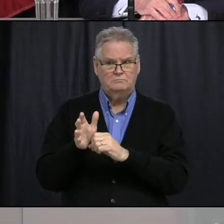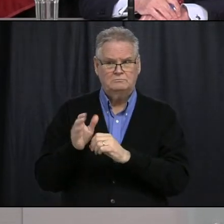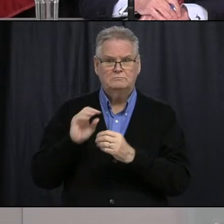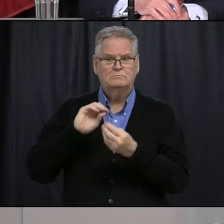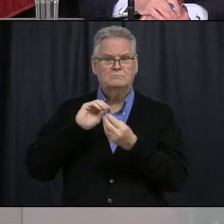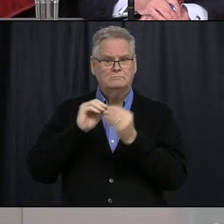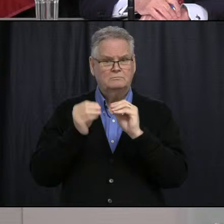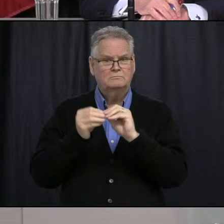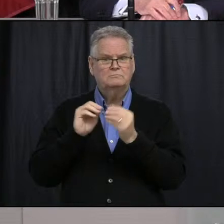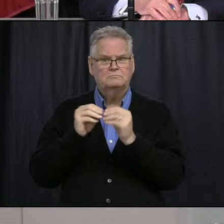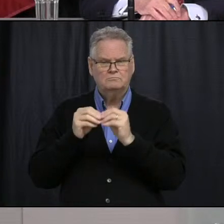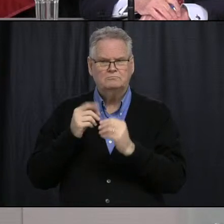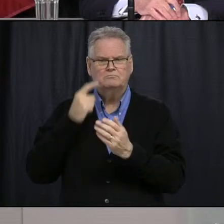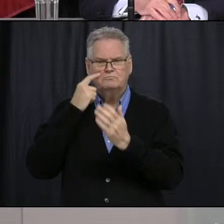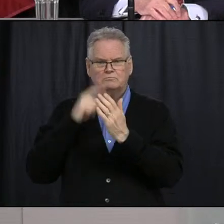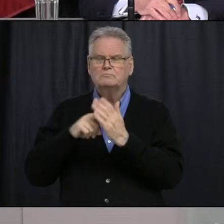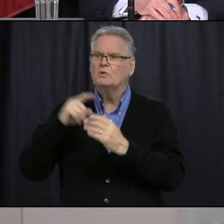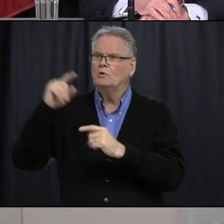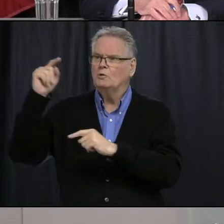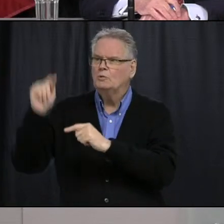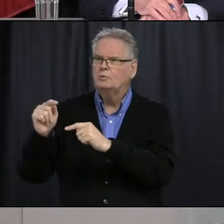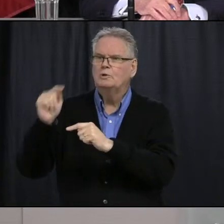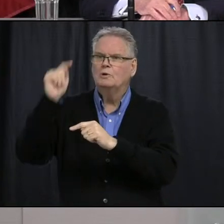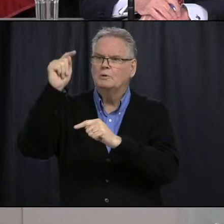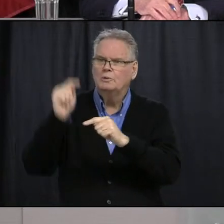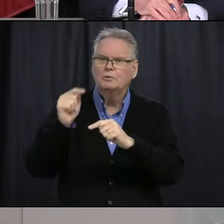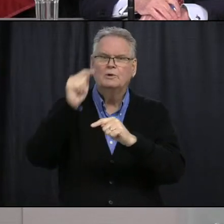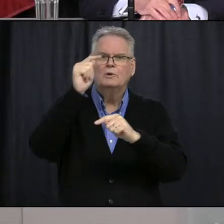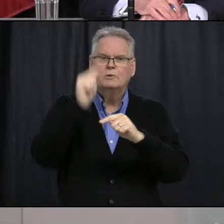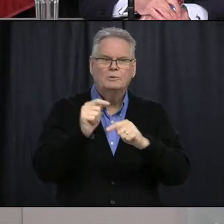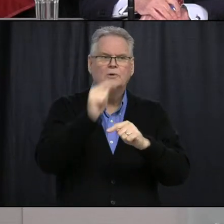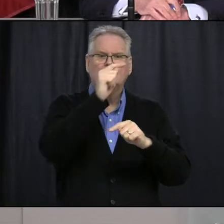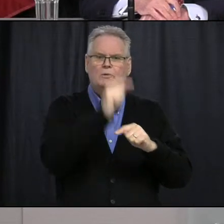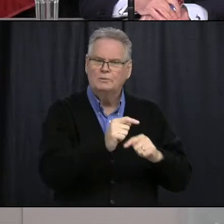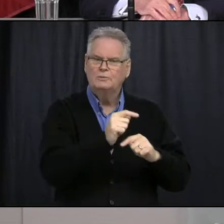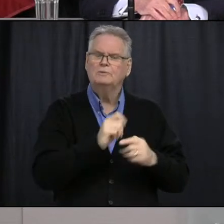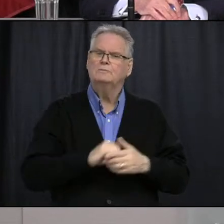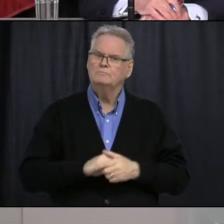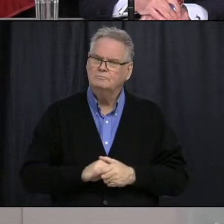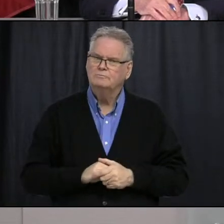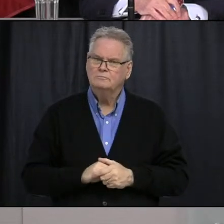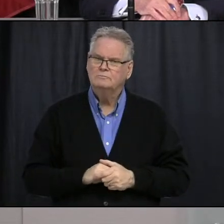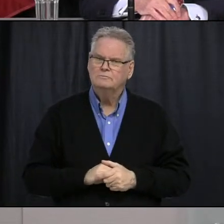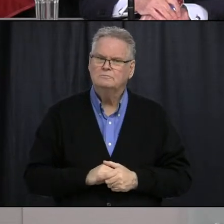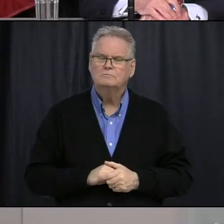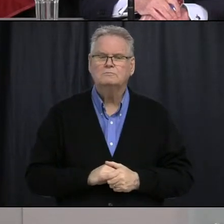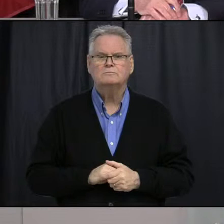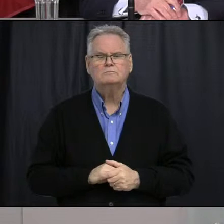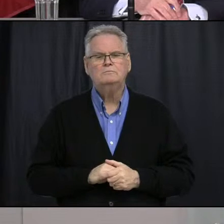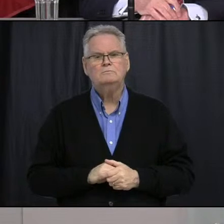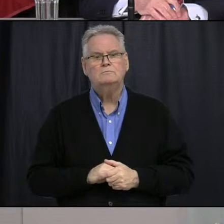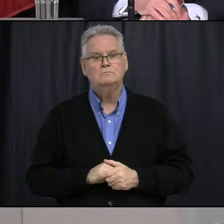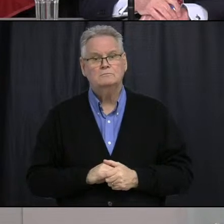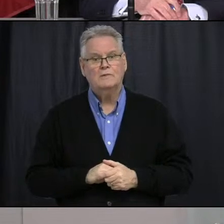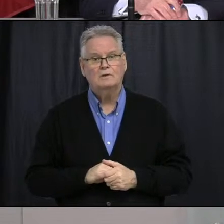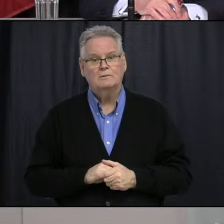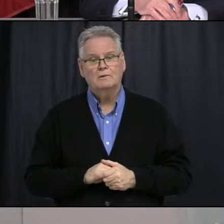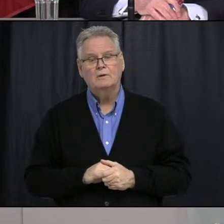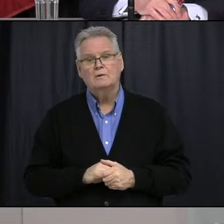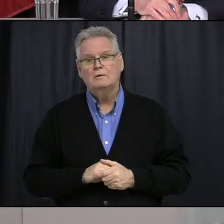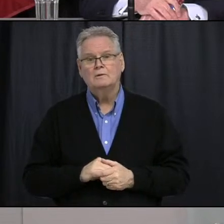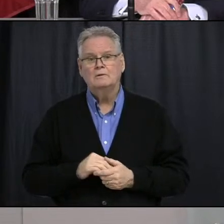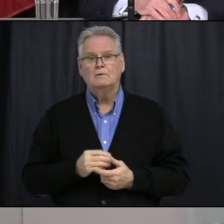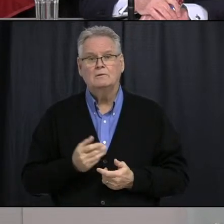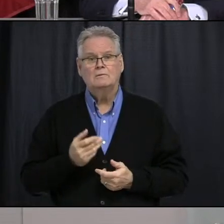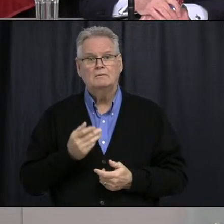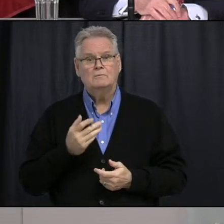couple of months. Given that, is there a scenario in which the province would accelerate its reopening plan?